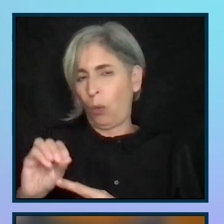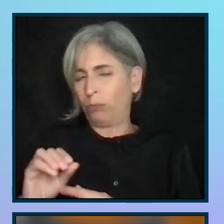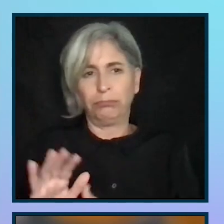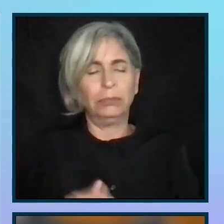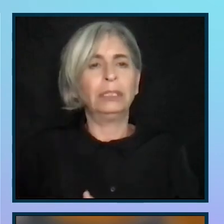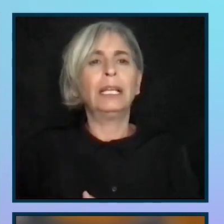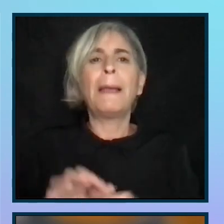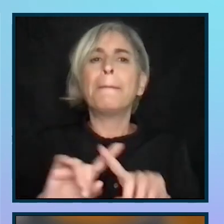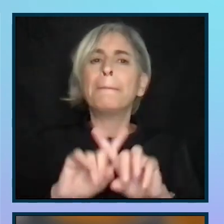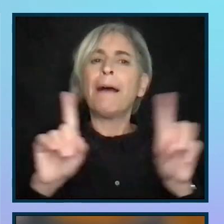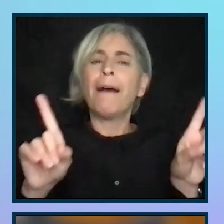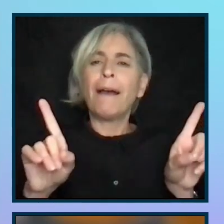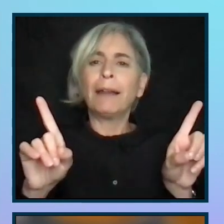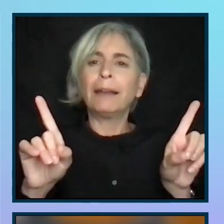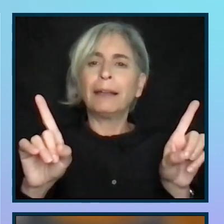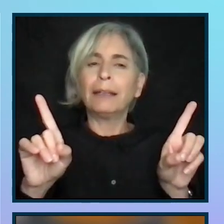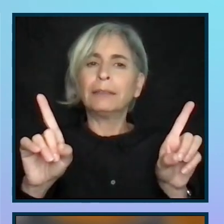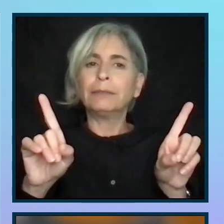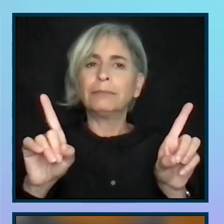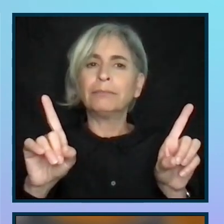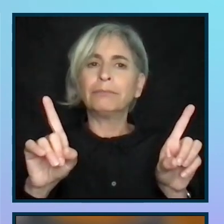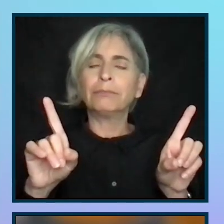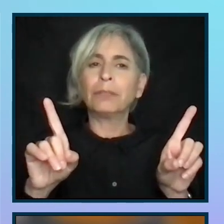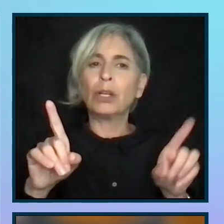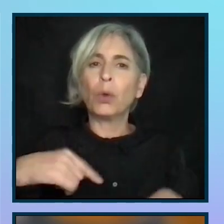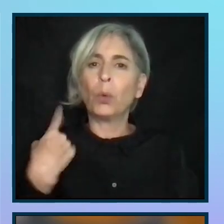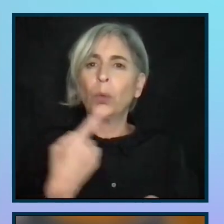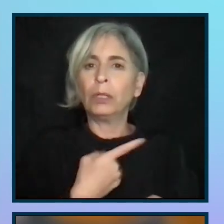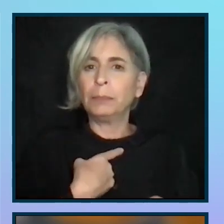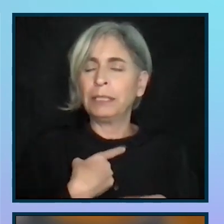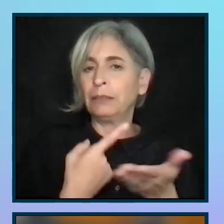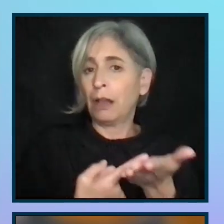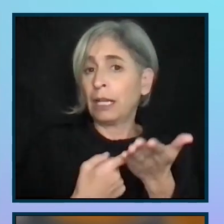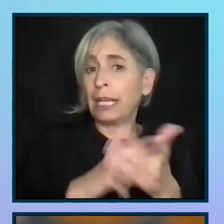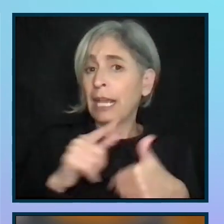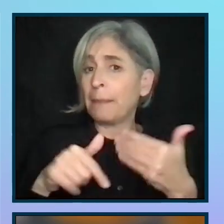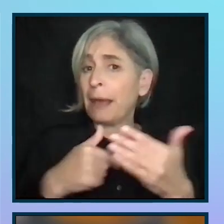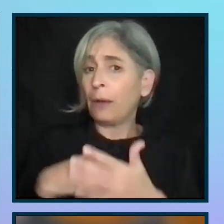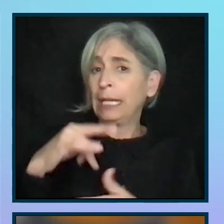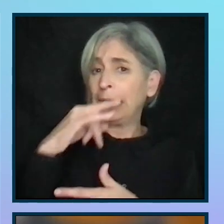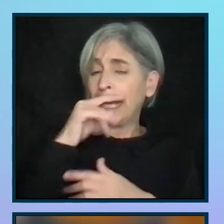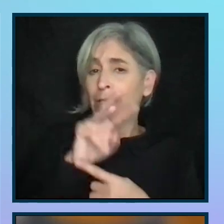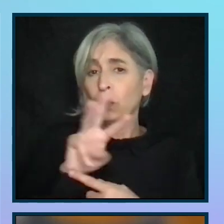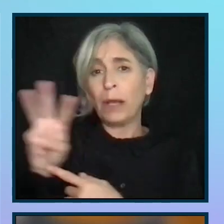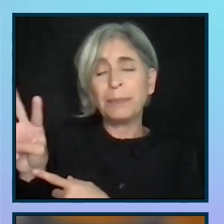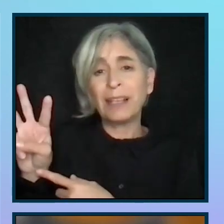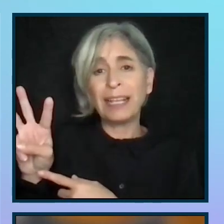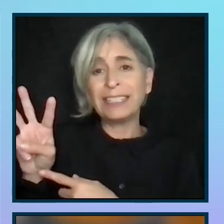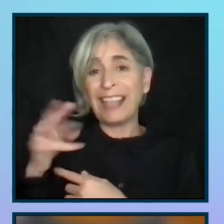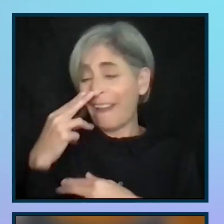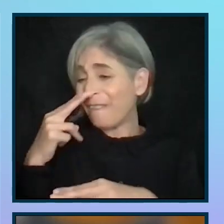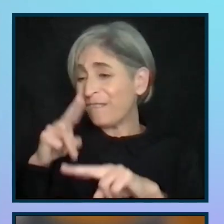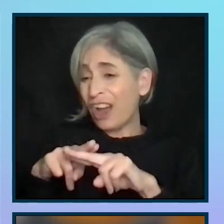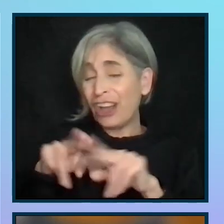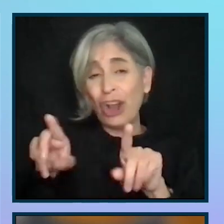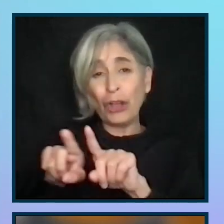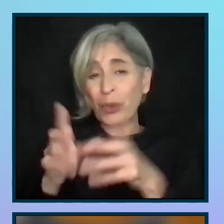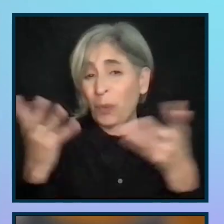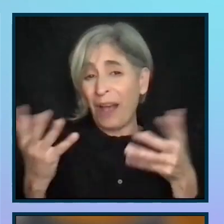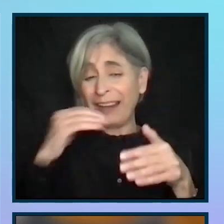for this. So we're going to be talking a lot about kids on the internet. I produce